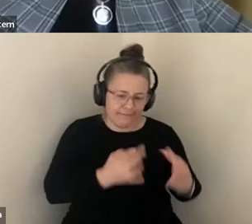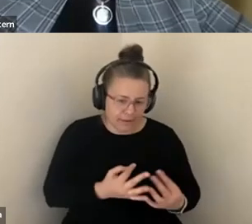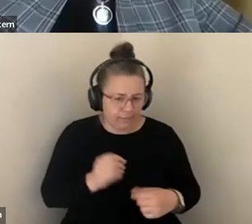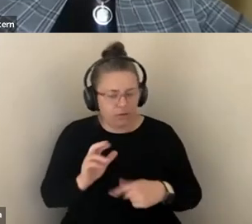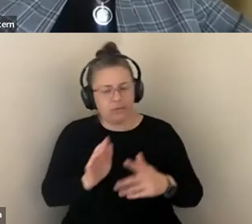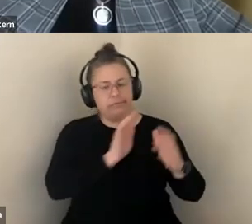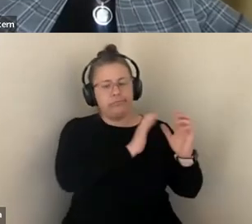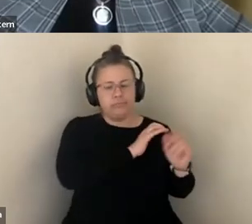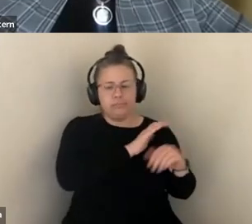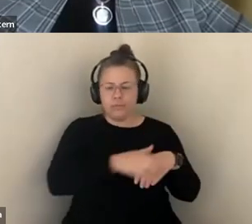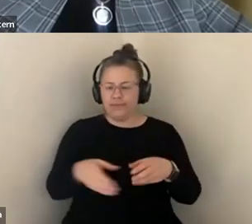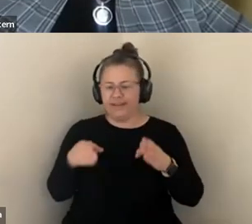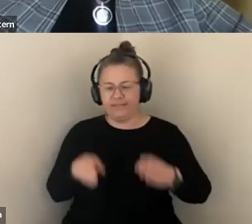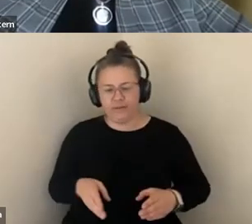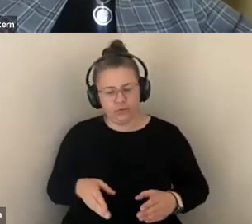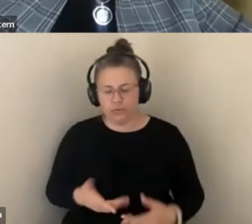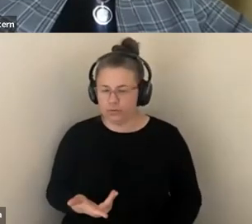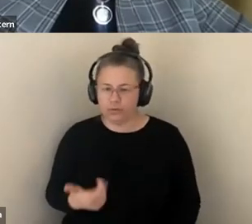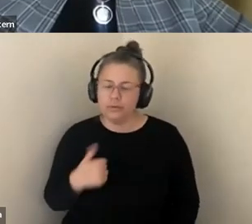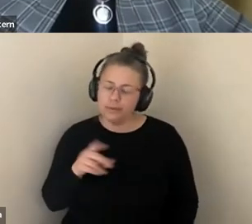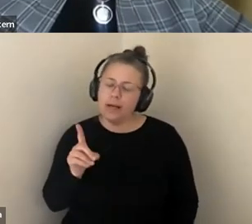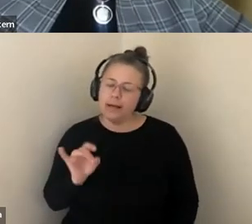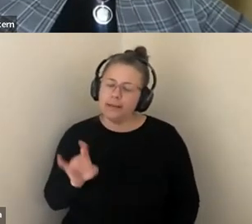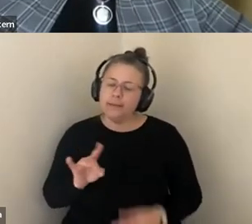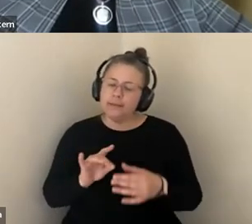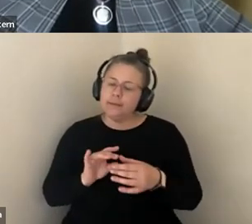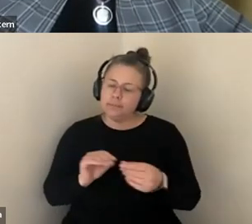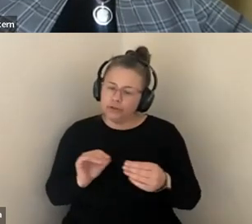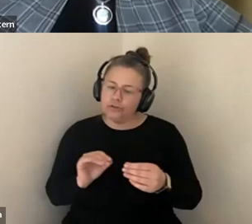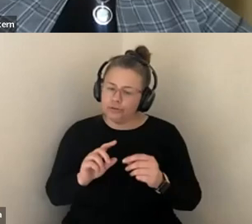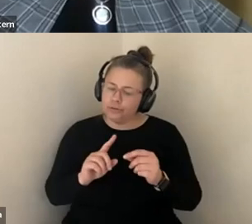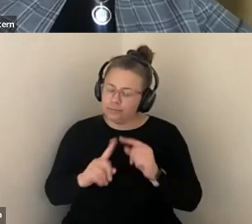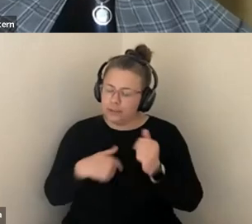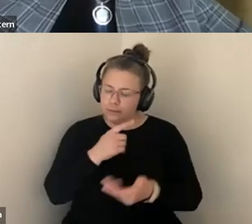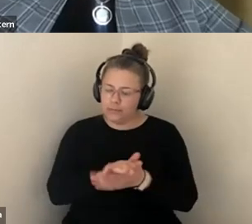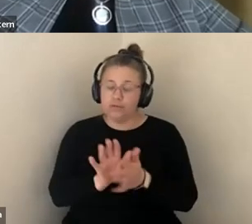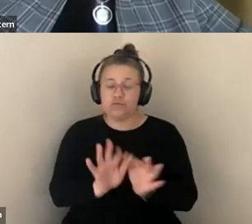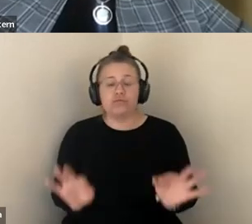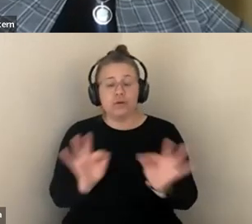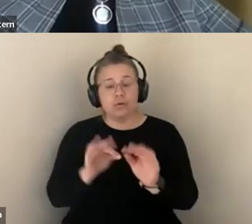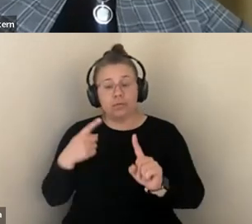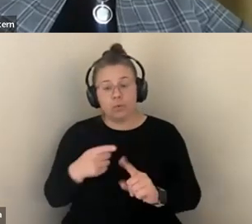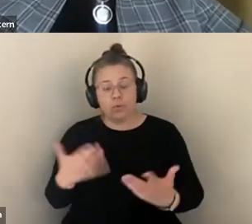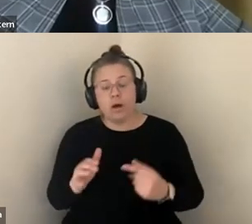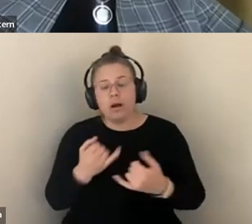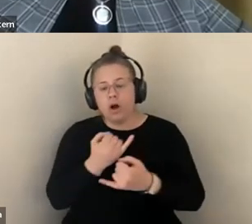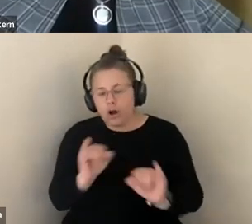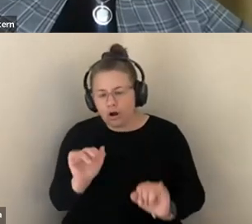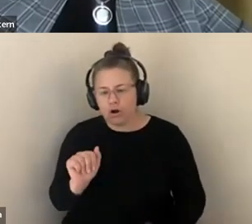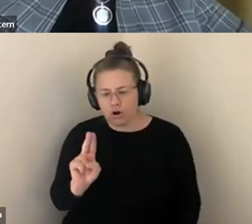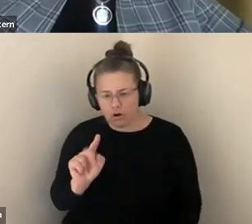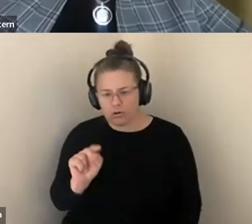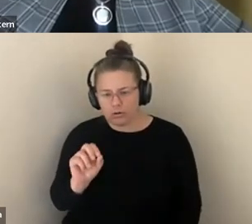think this is the critical point here in terms of making autonomy real and not just lip service